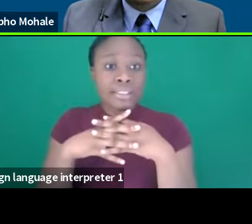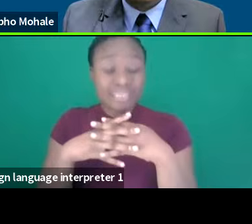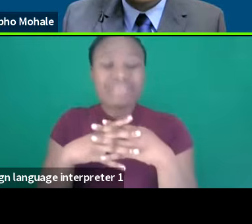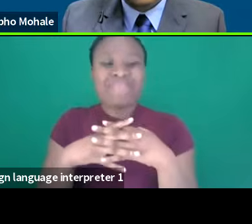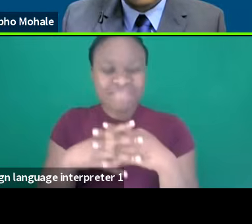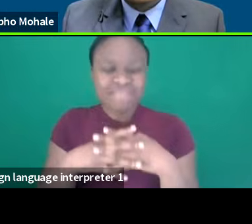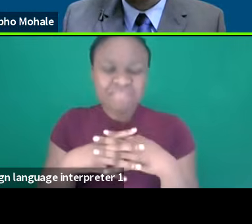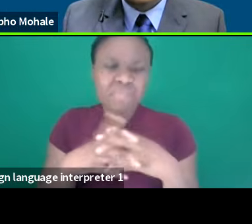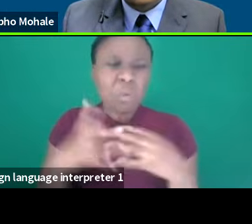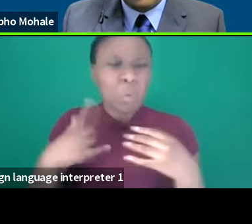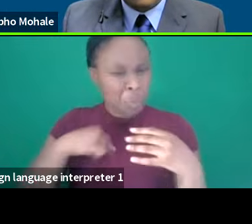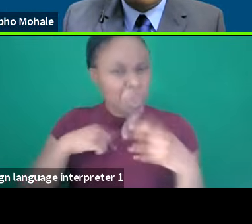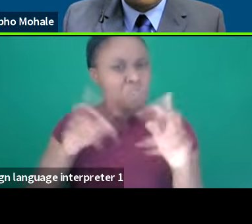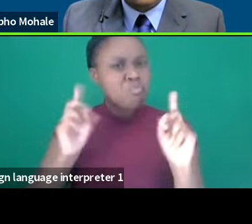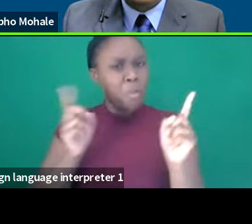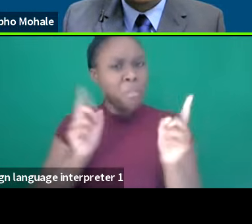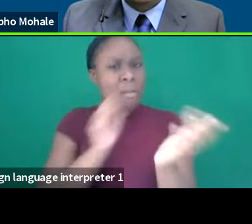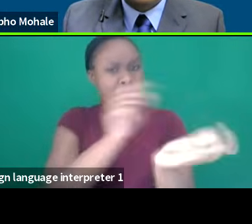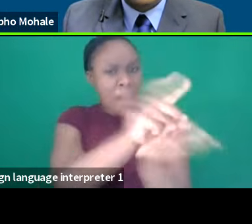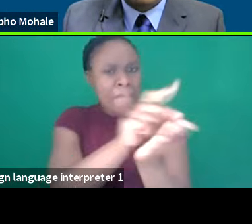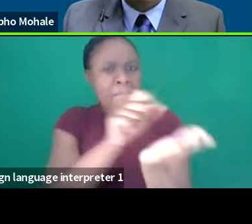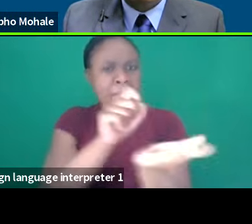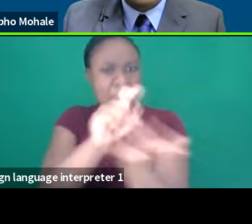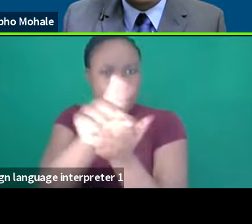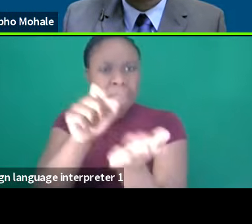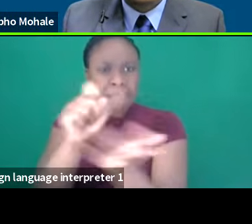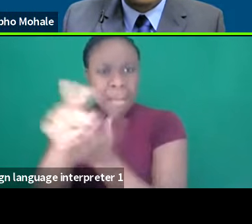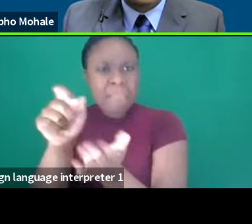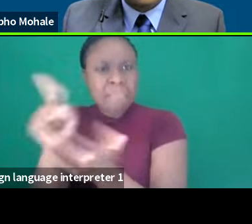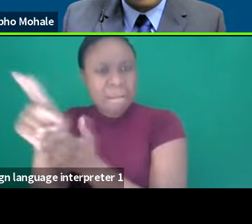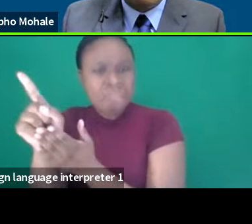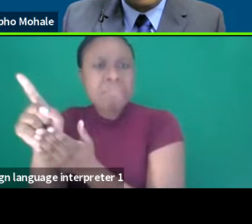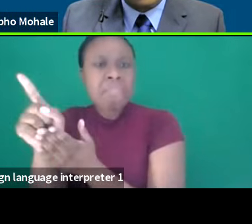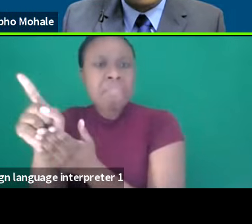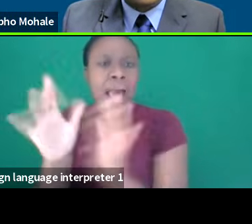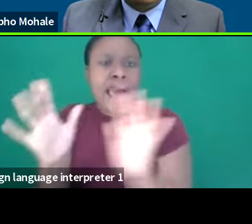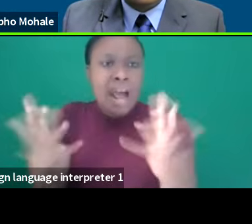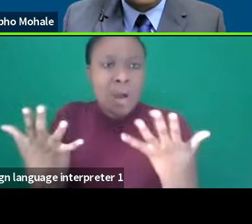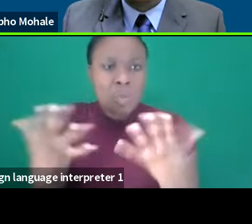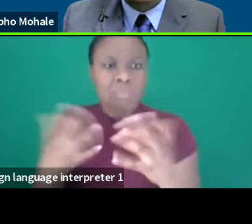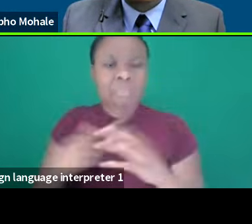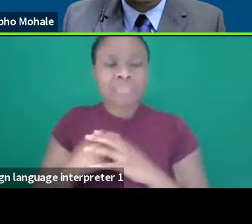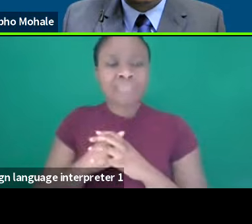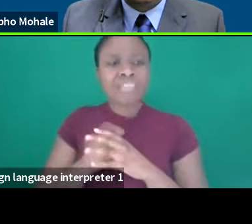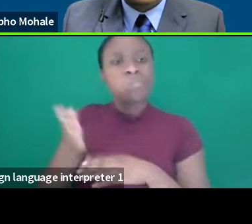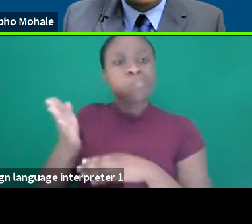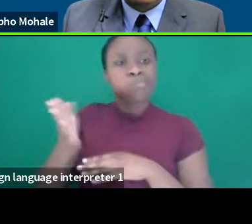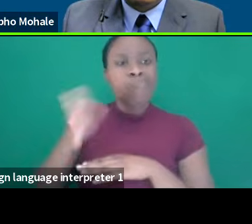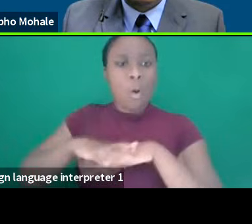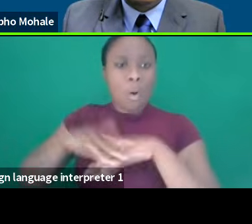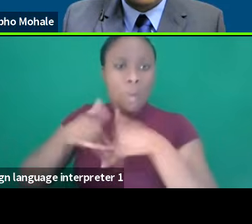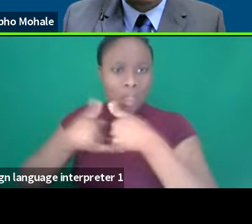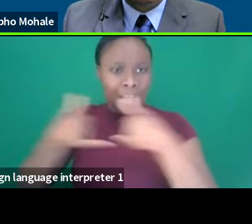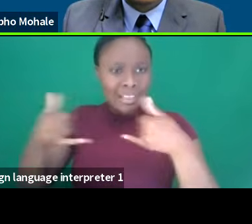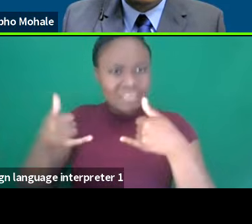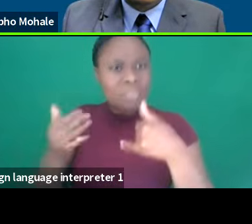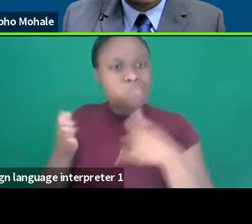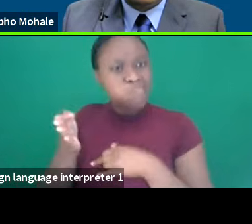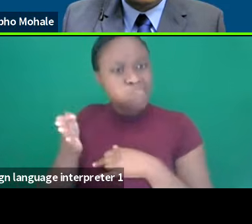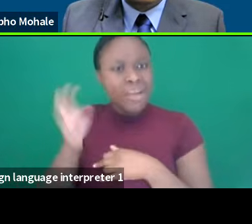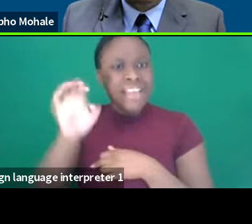we do communicate with our taxpayer via our online services,